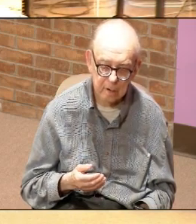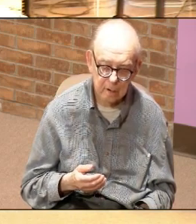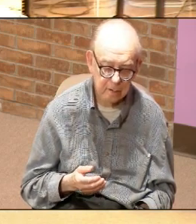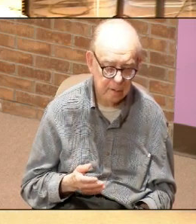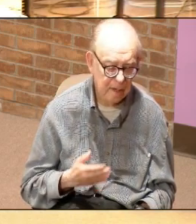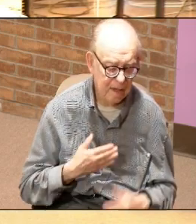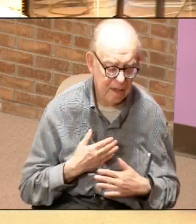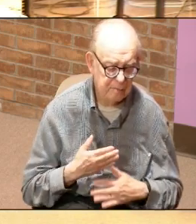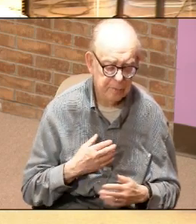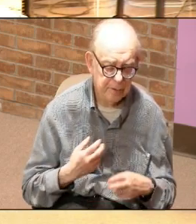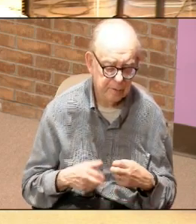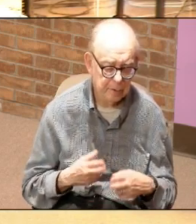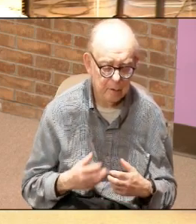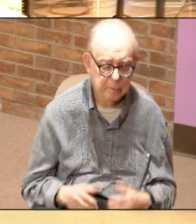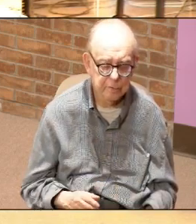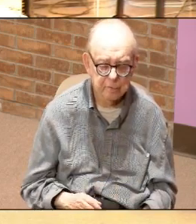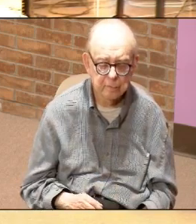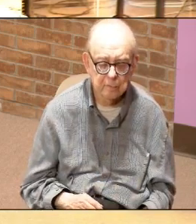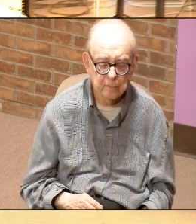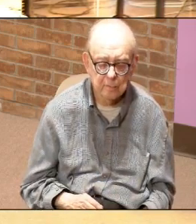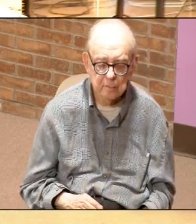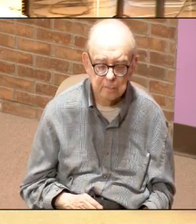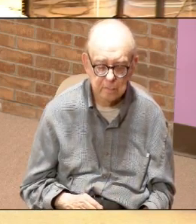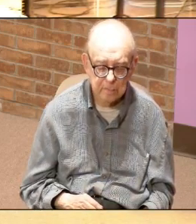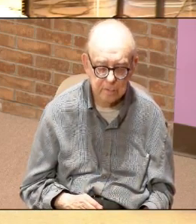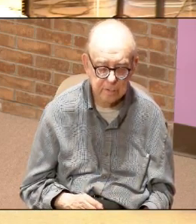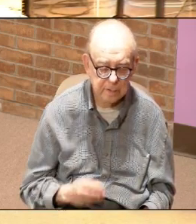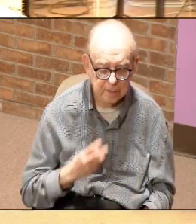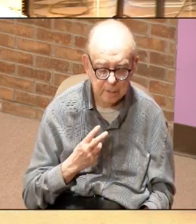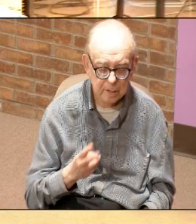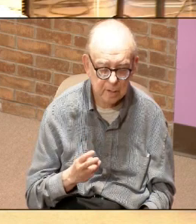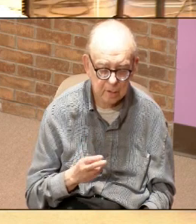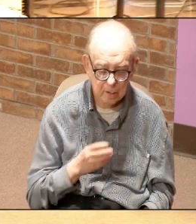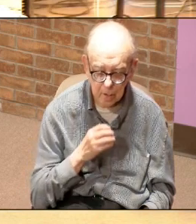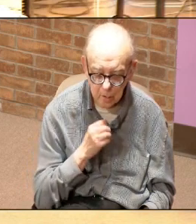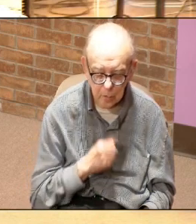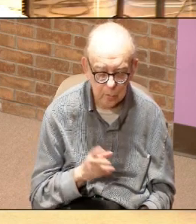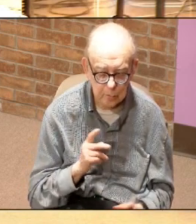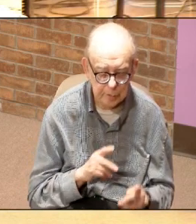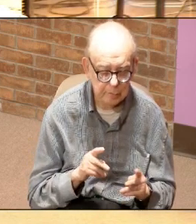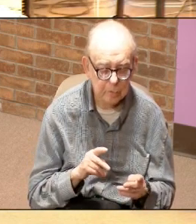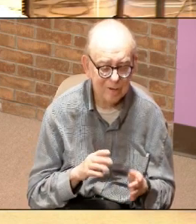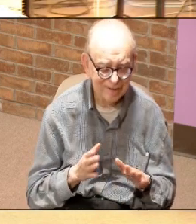breathing problems and other things. You've seen elderly people die.